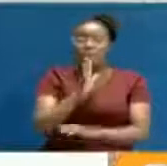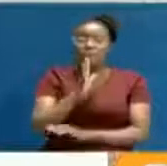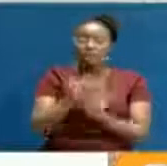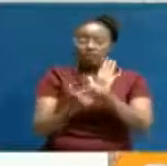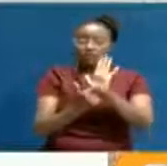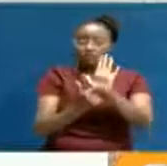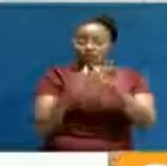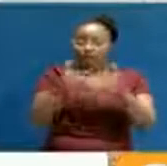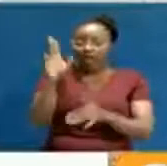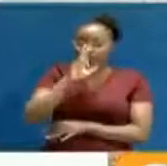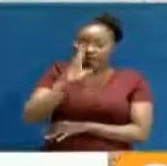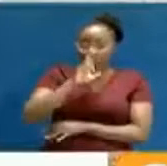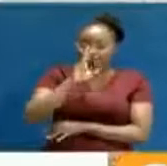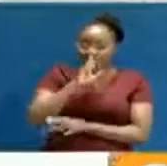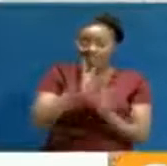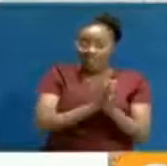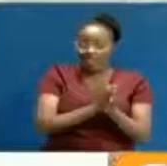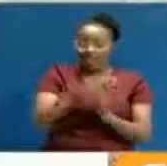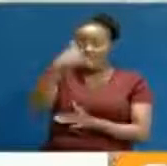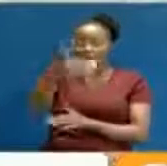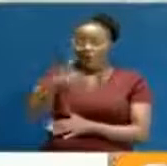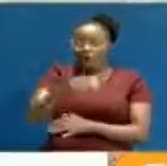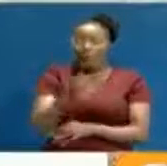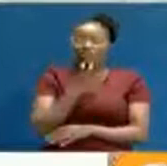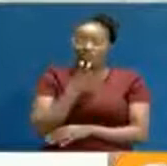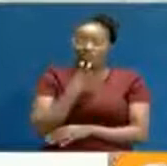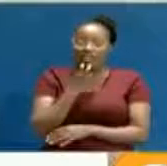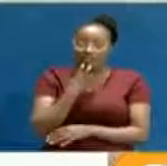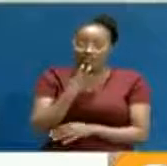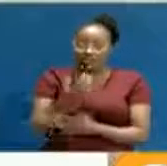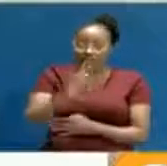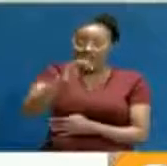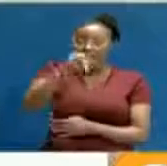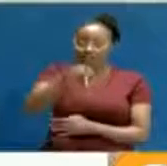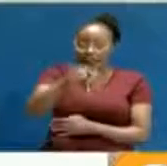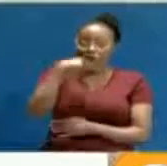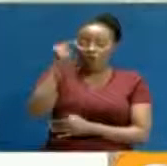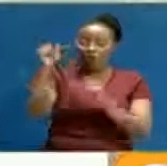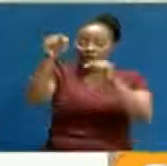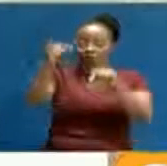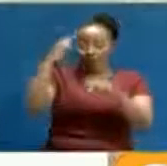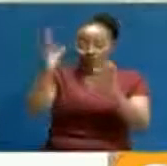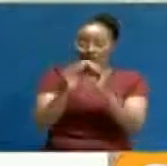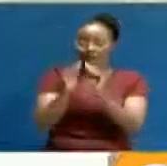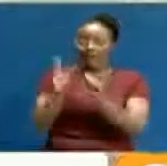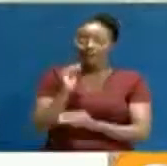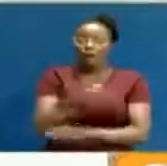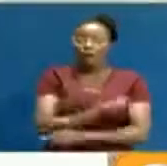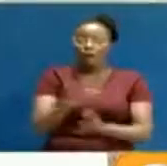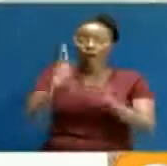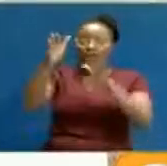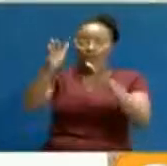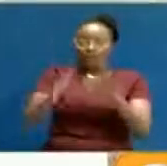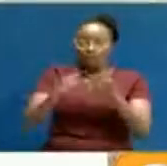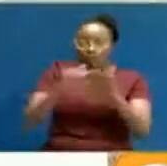showing a sense of humor and regularly sparking laughter among the MPs during the session. Our very own Stephen